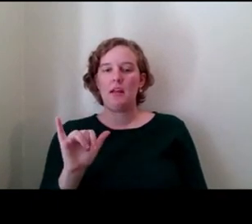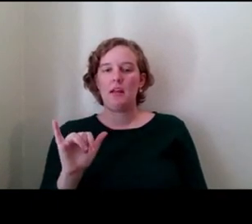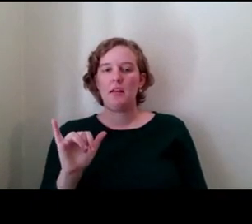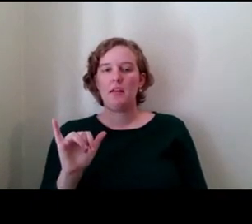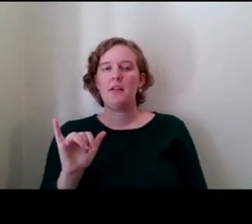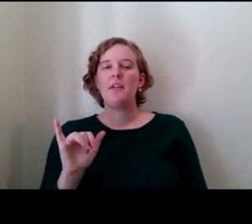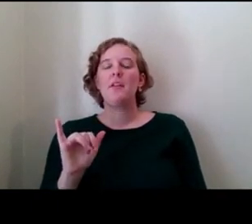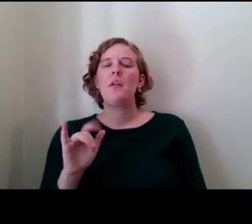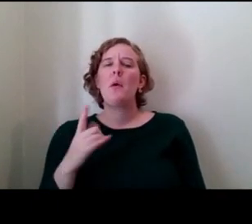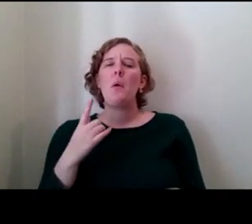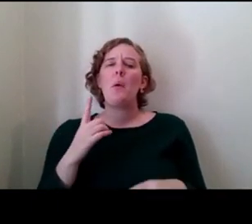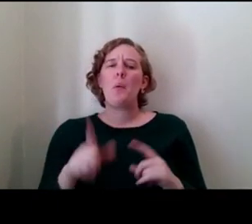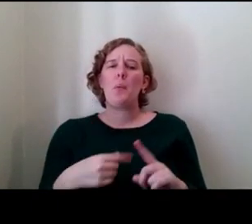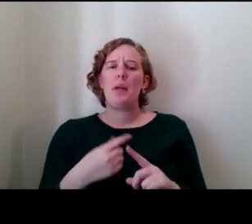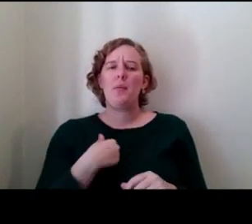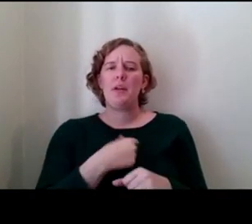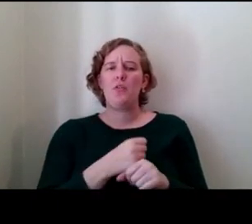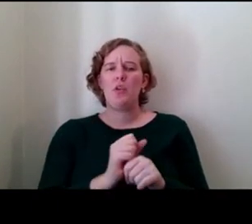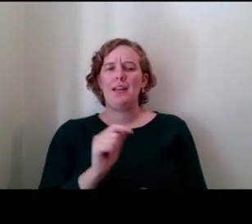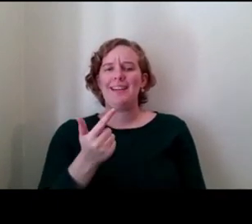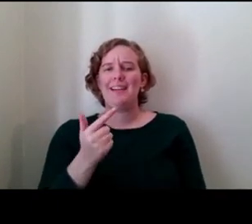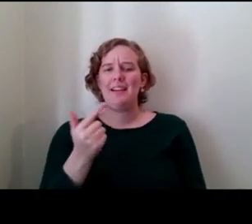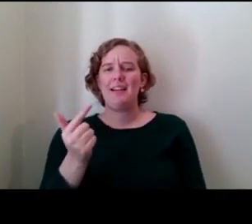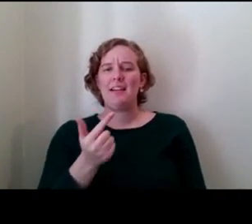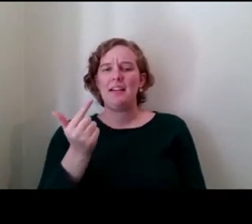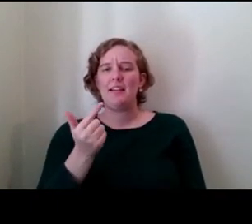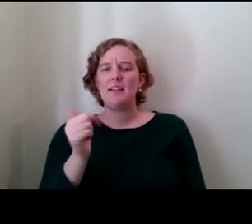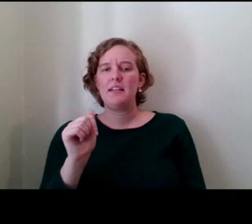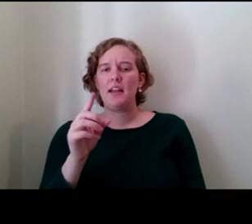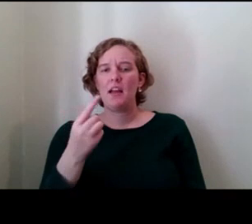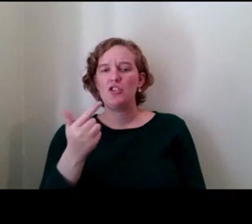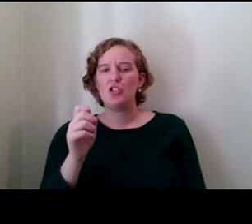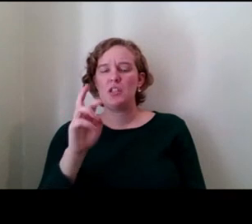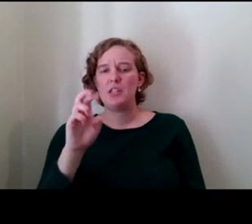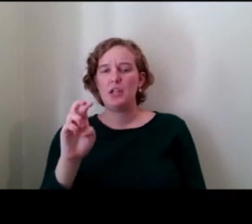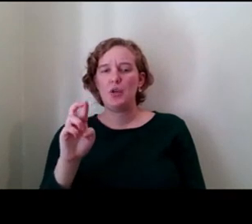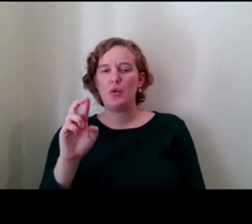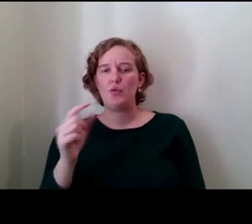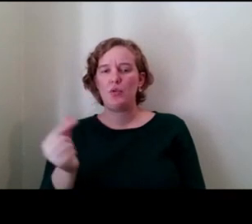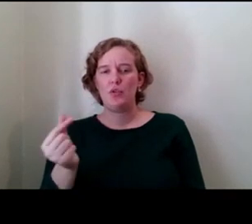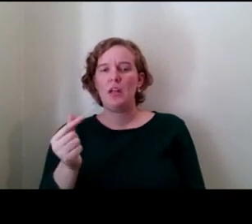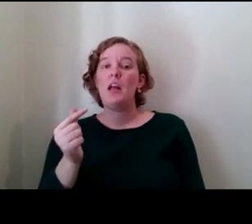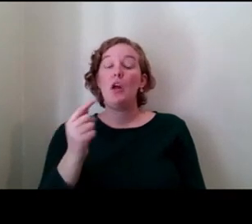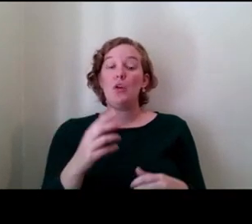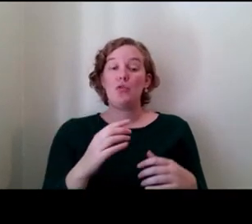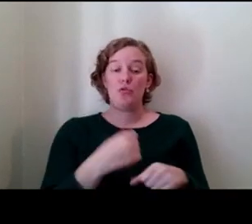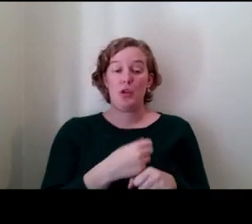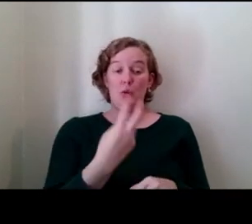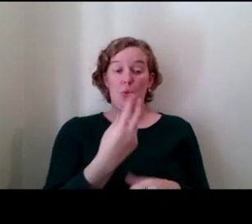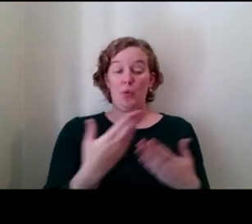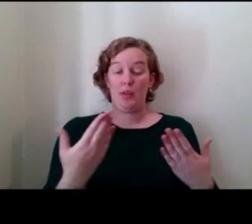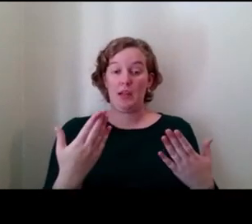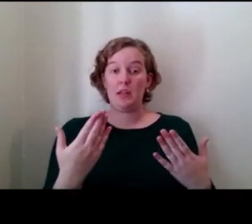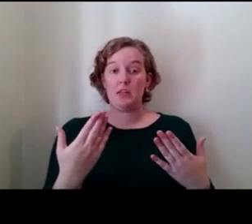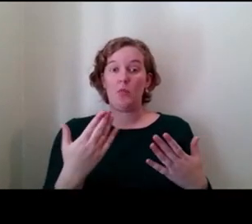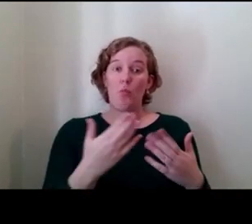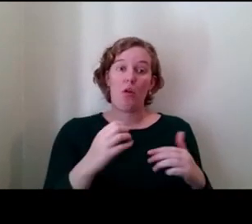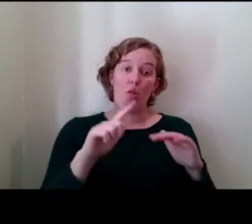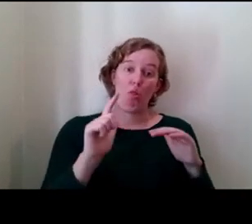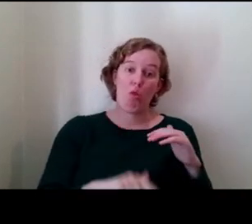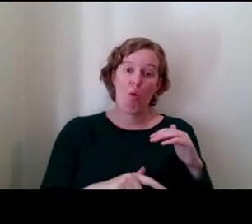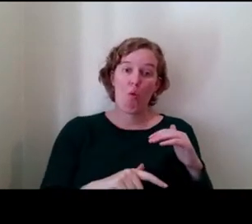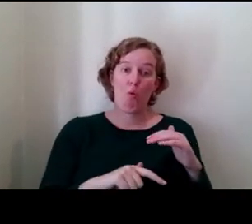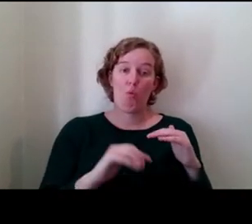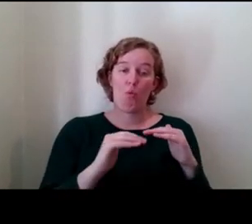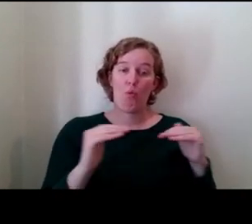So when we created Gadgeteer, we aimed to do two things which are often difficult to do simultaneously. We wanted a very low threshold so